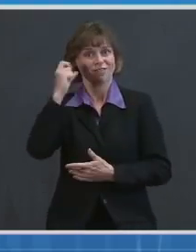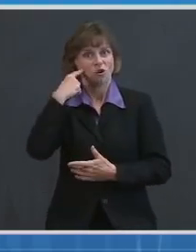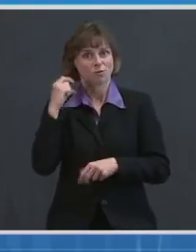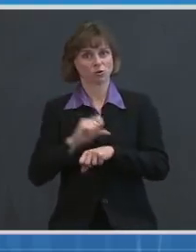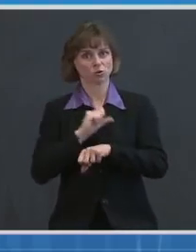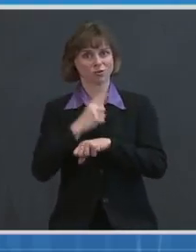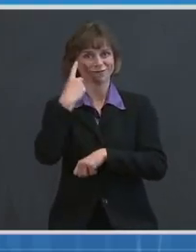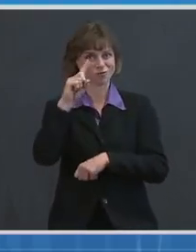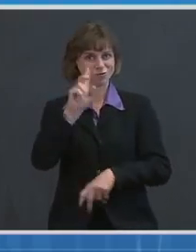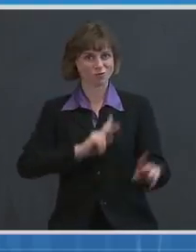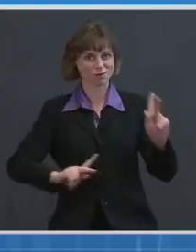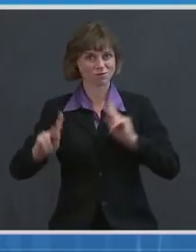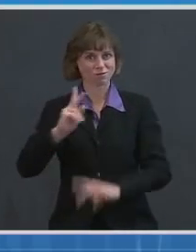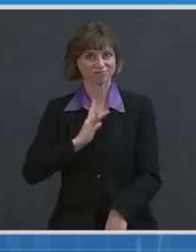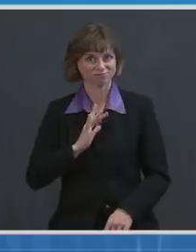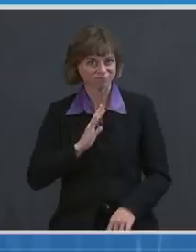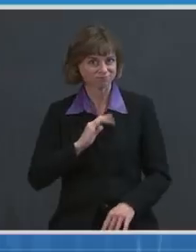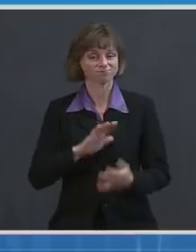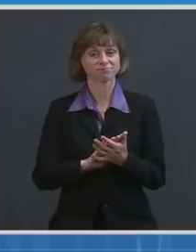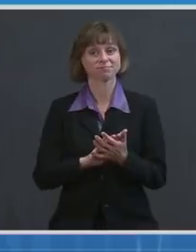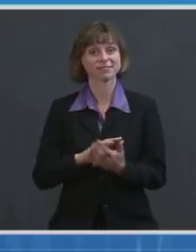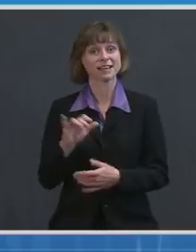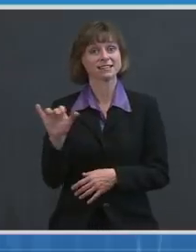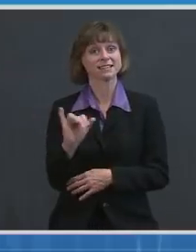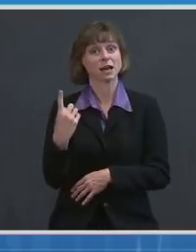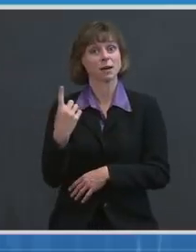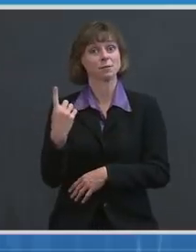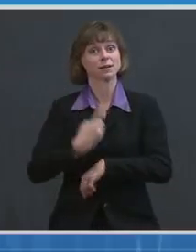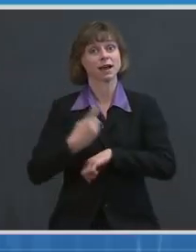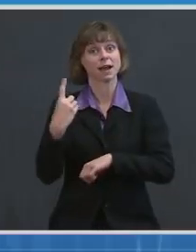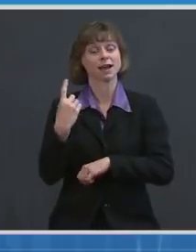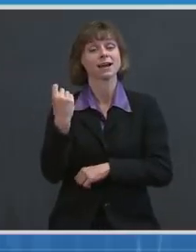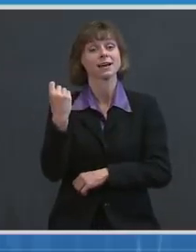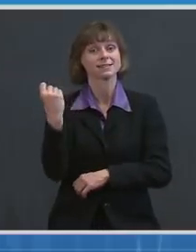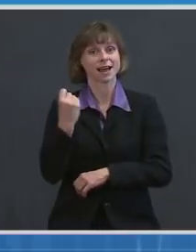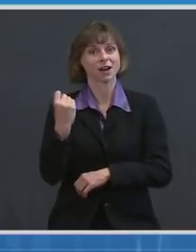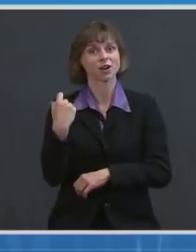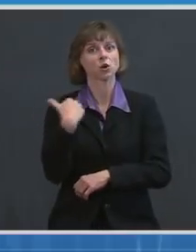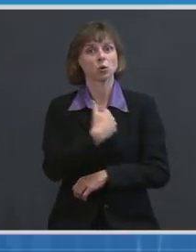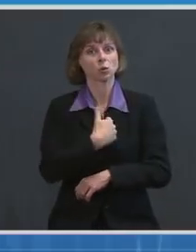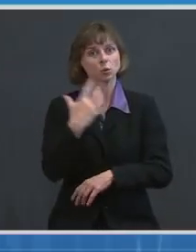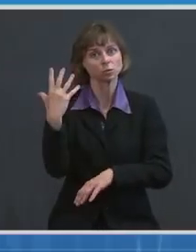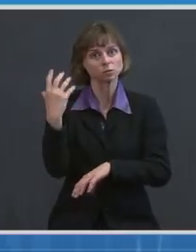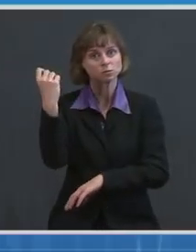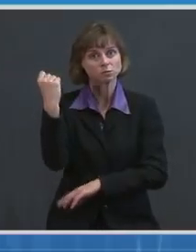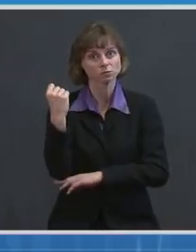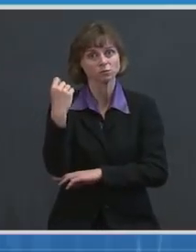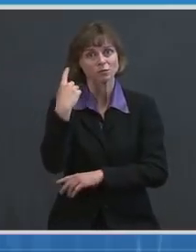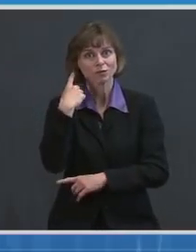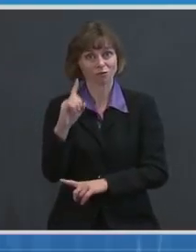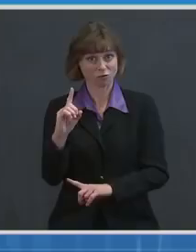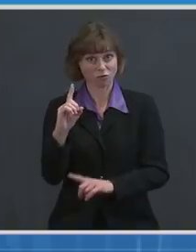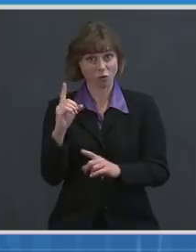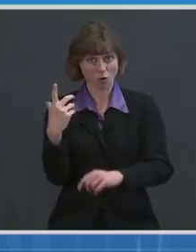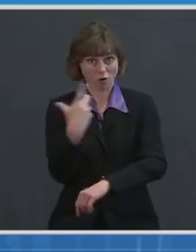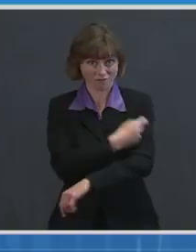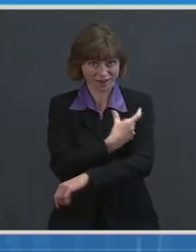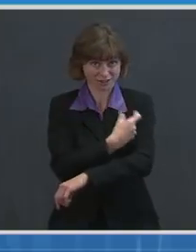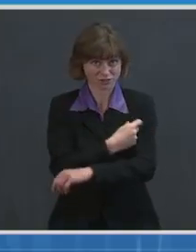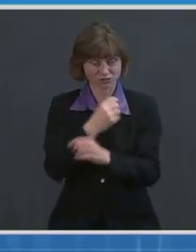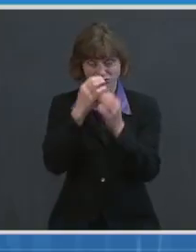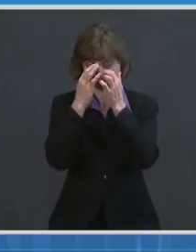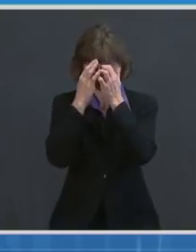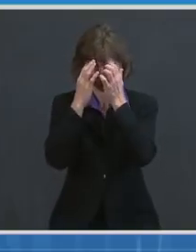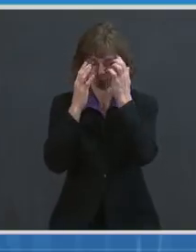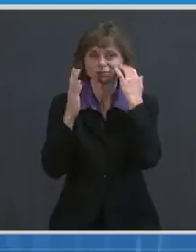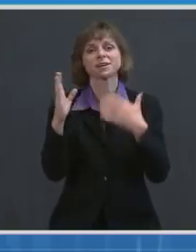that very same Saturday, we set a new record for single-day recorded vaccinations. We are vaccinating a 7-day